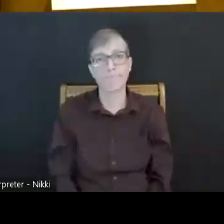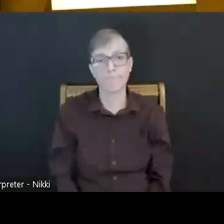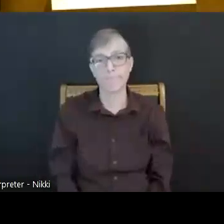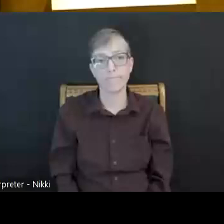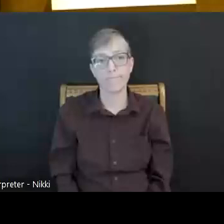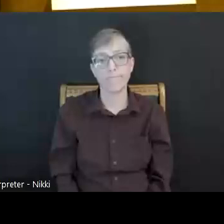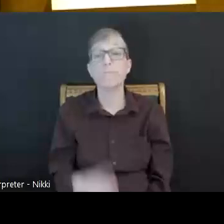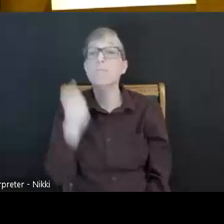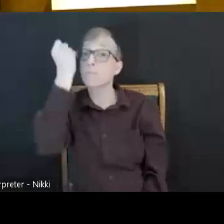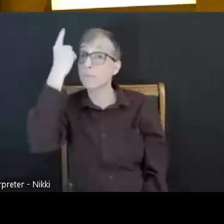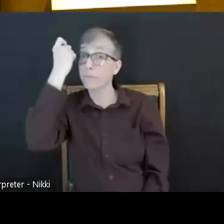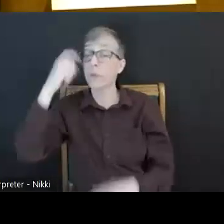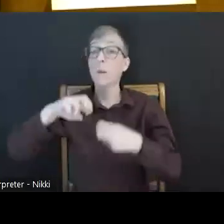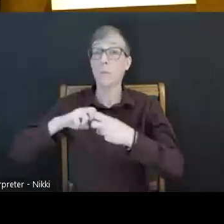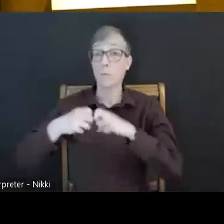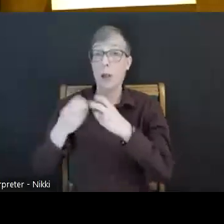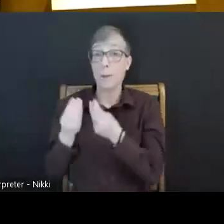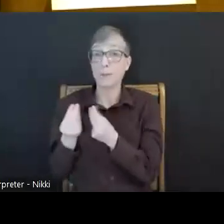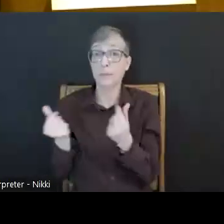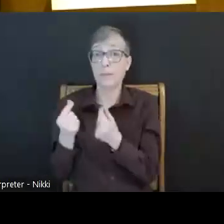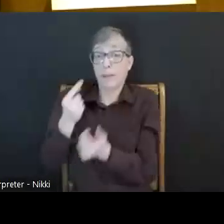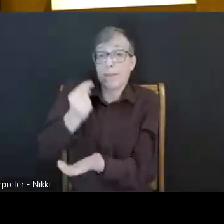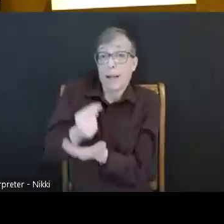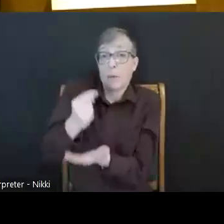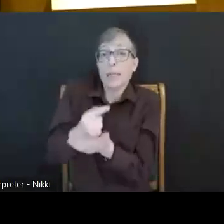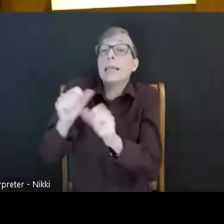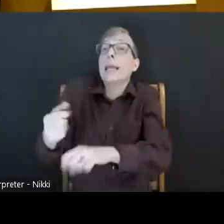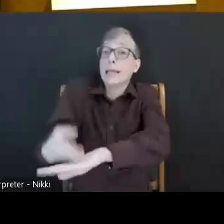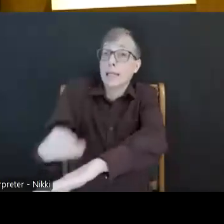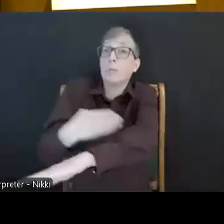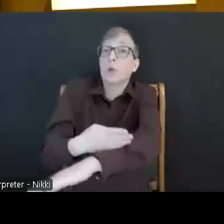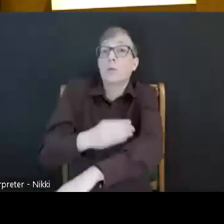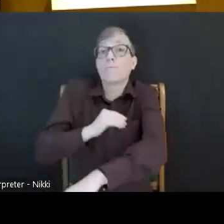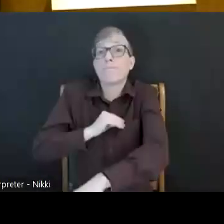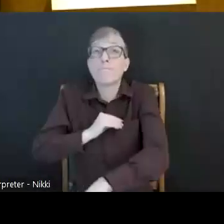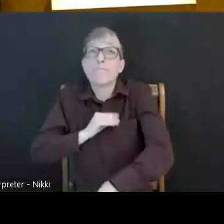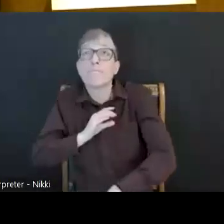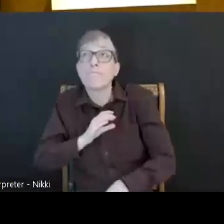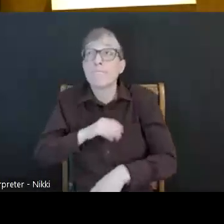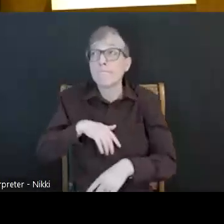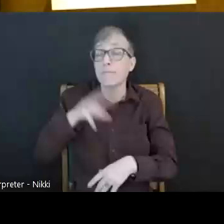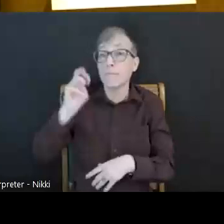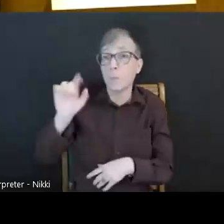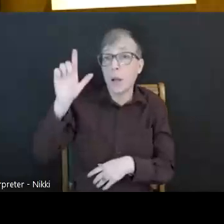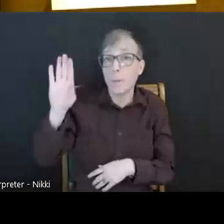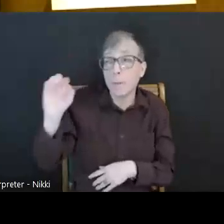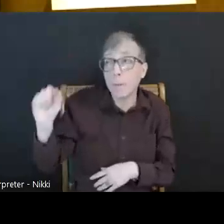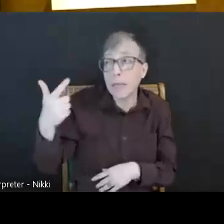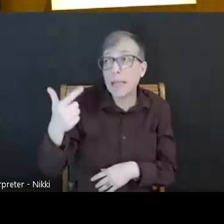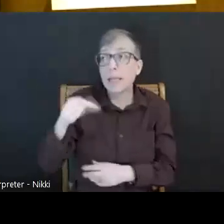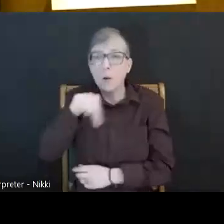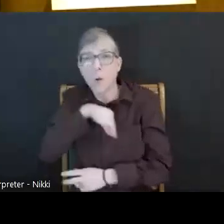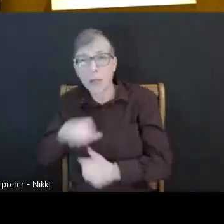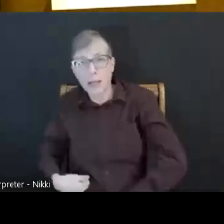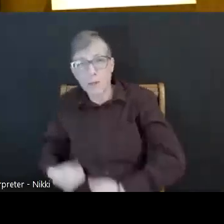problem-solving therapy can improve some aspects of well-being and quality of life because you're able to do more things. But the effects on